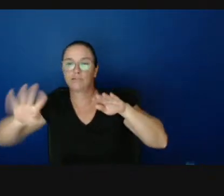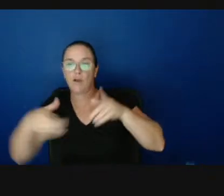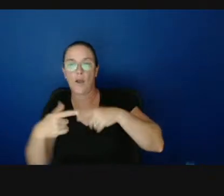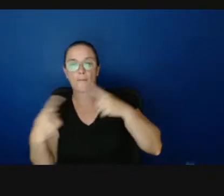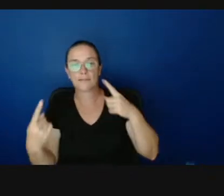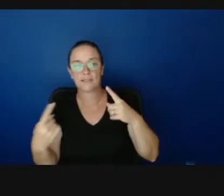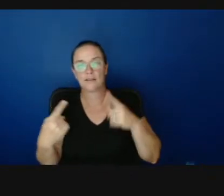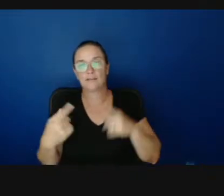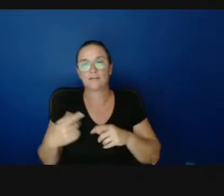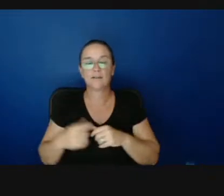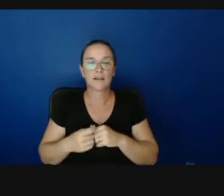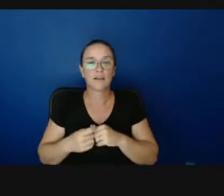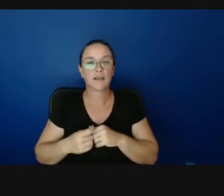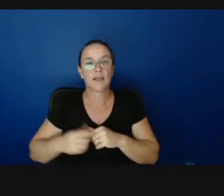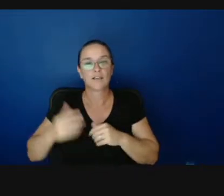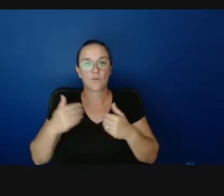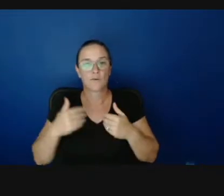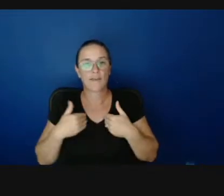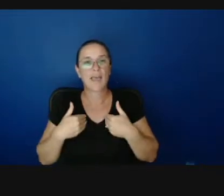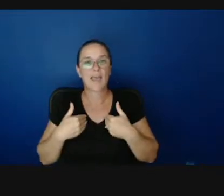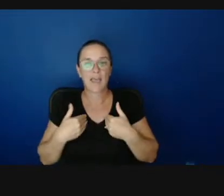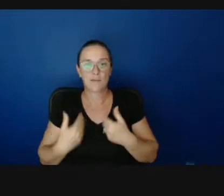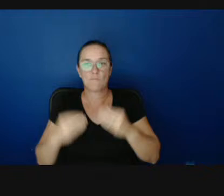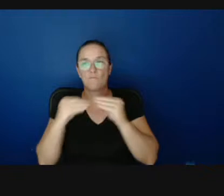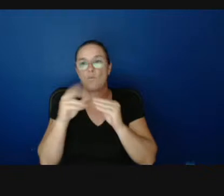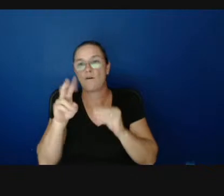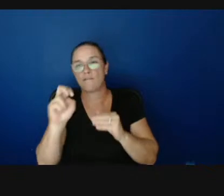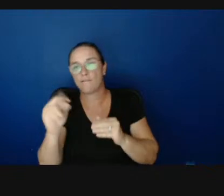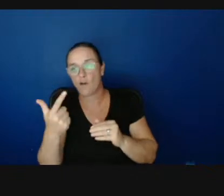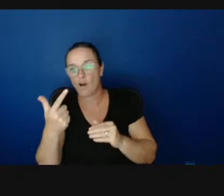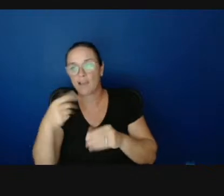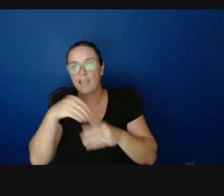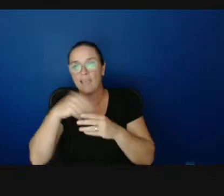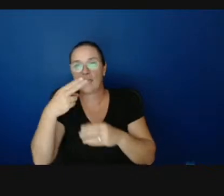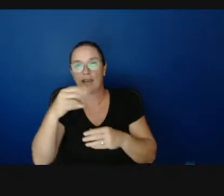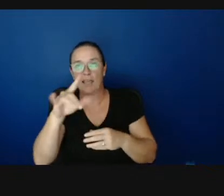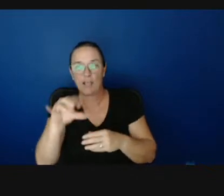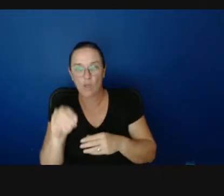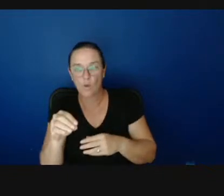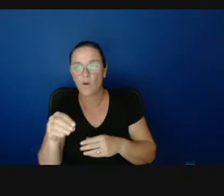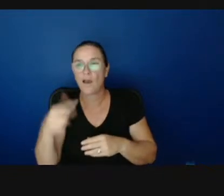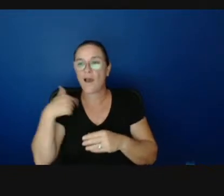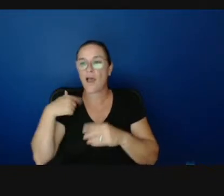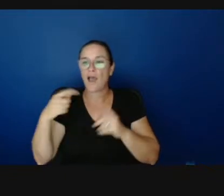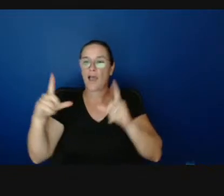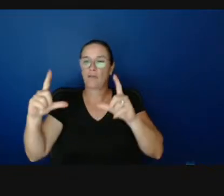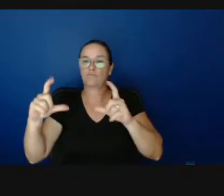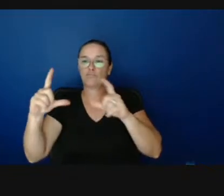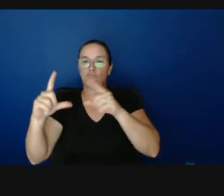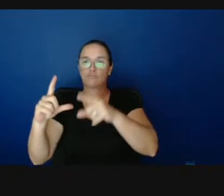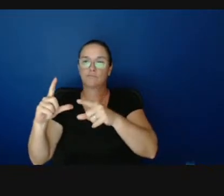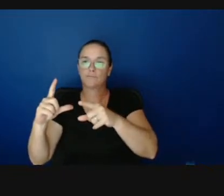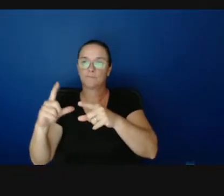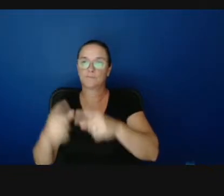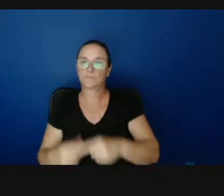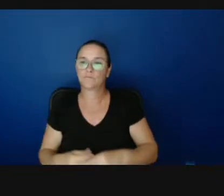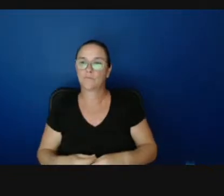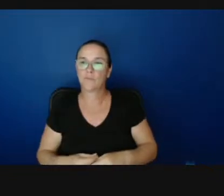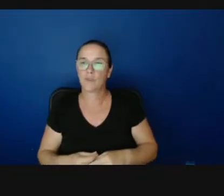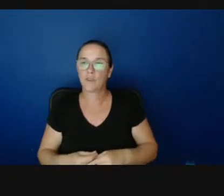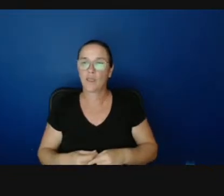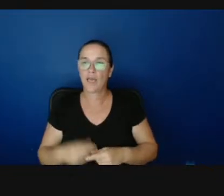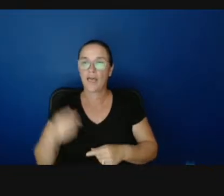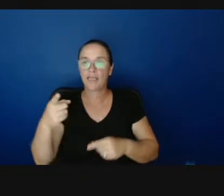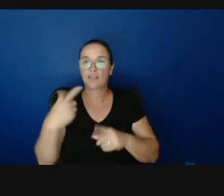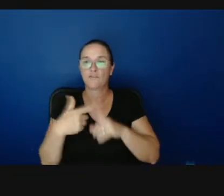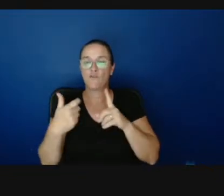we've been having relatively some fog in Hilo and around the island. And I got this screen capture. Let's see if I can get it to play. Here we go. Yeah, this is